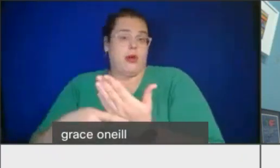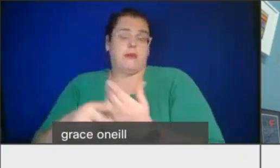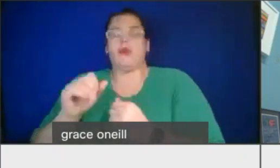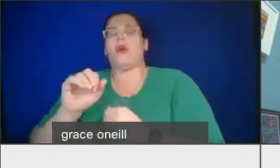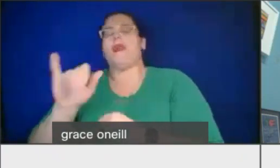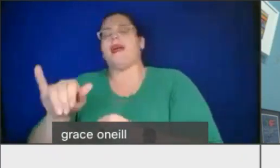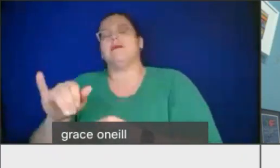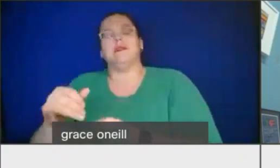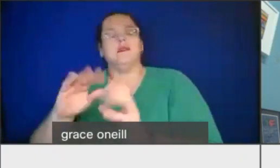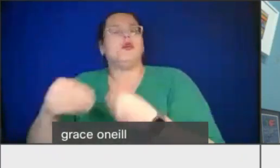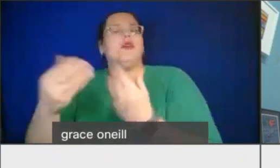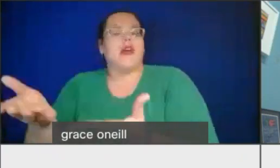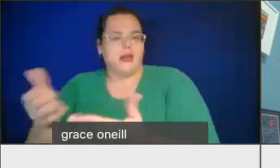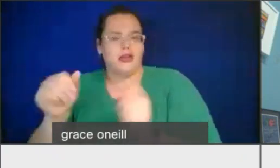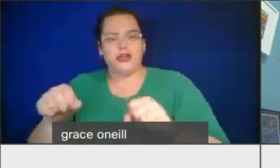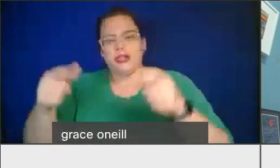require